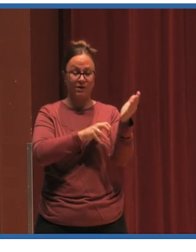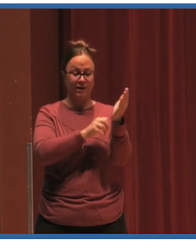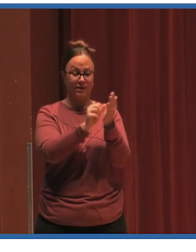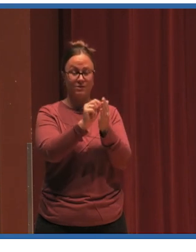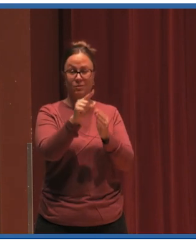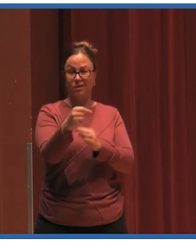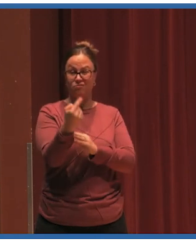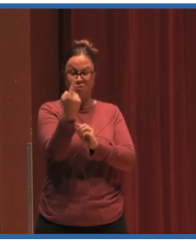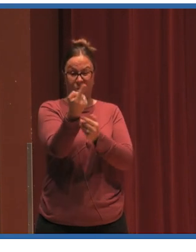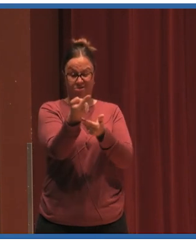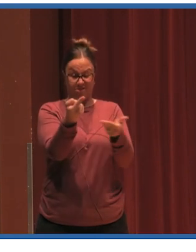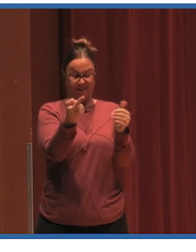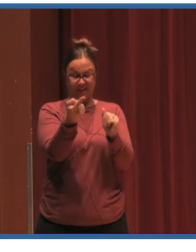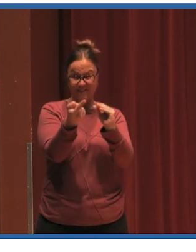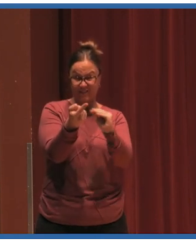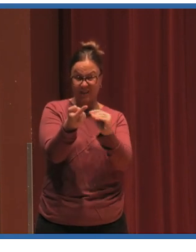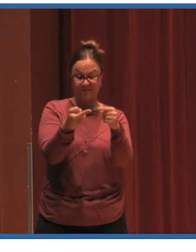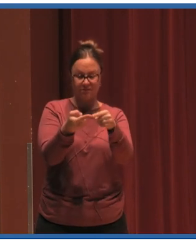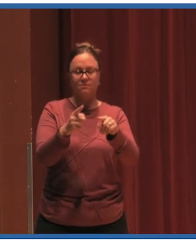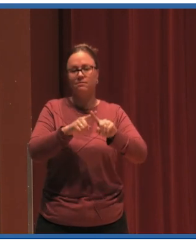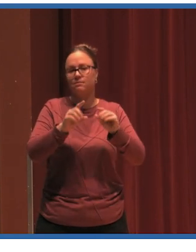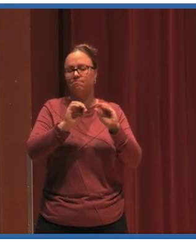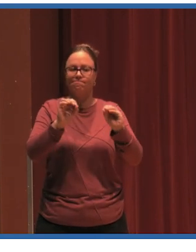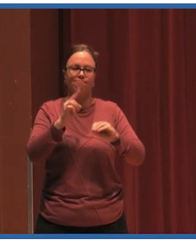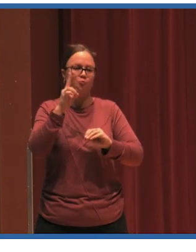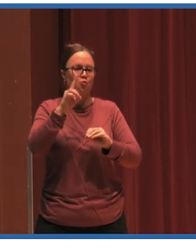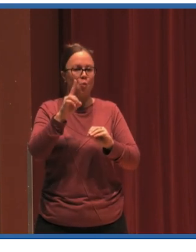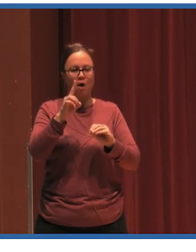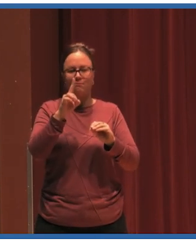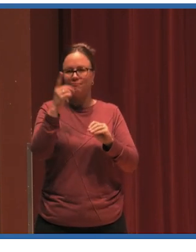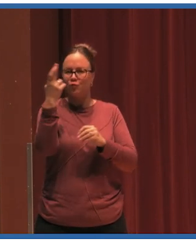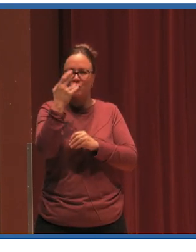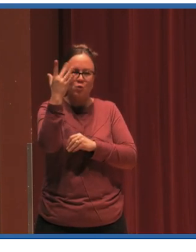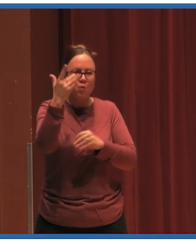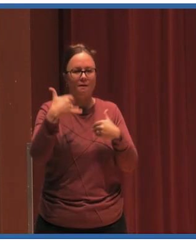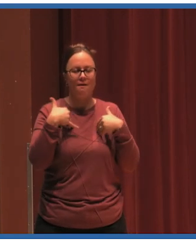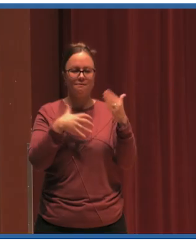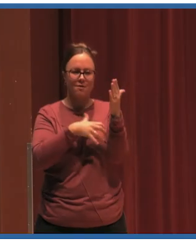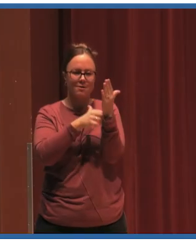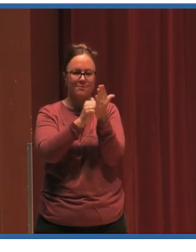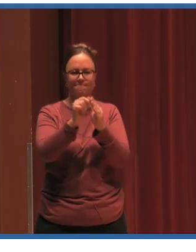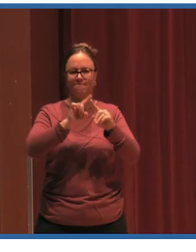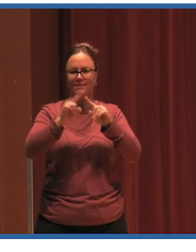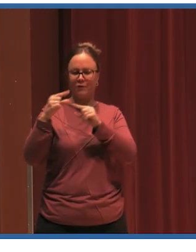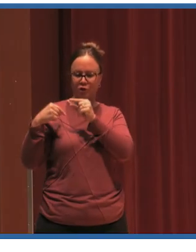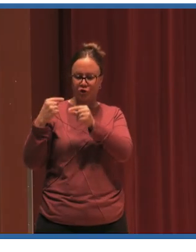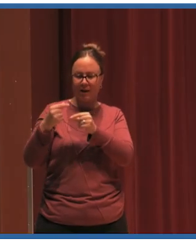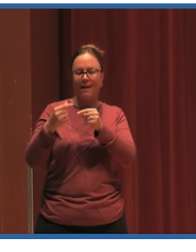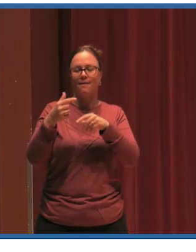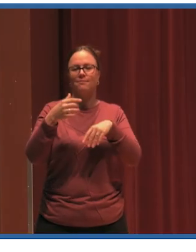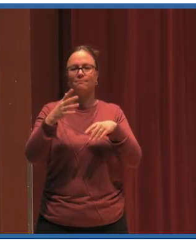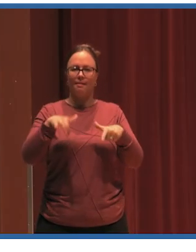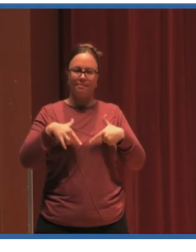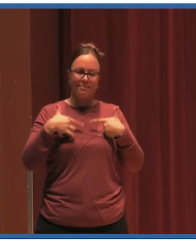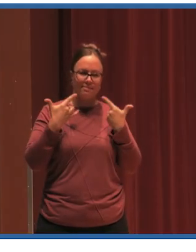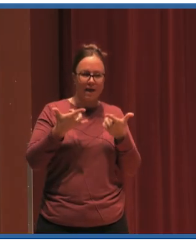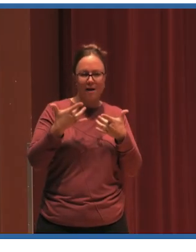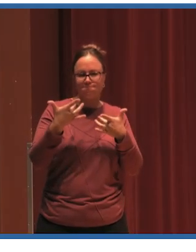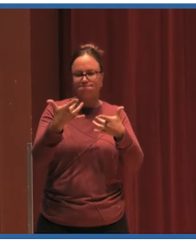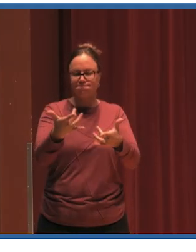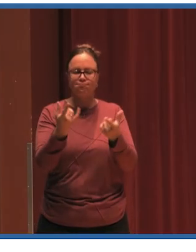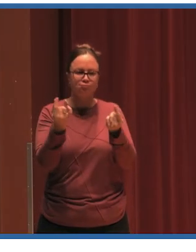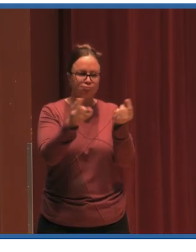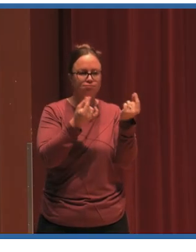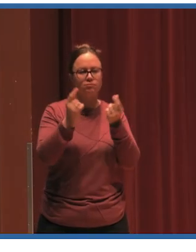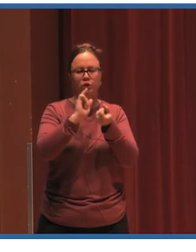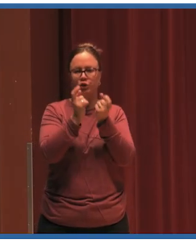could fix, but there is no one cause of cancer. It is a combination of different genetic, lifestyle, and environmental risk factors that change the function